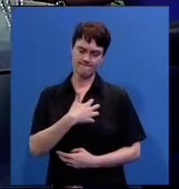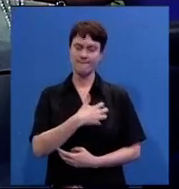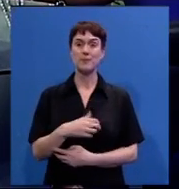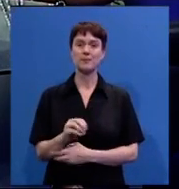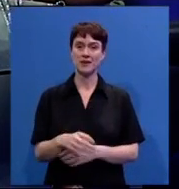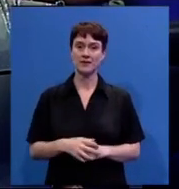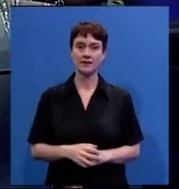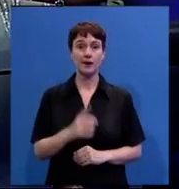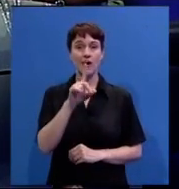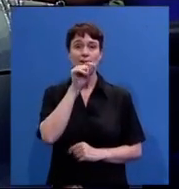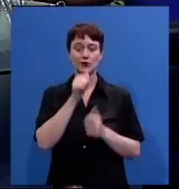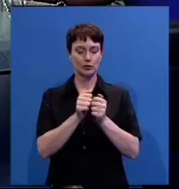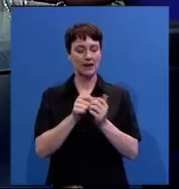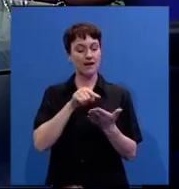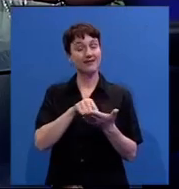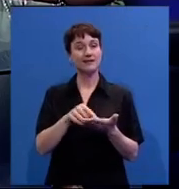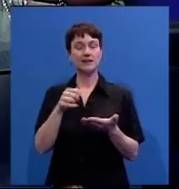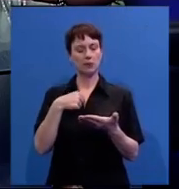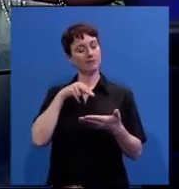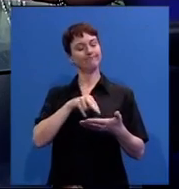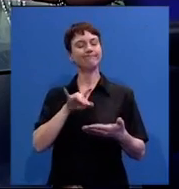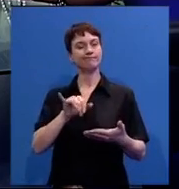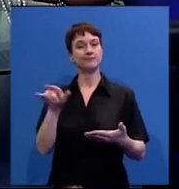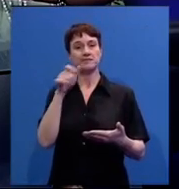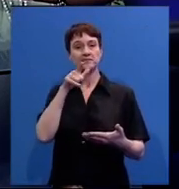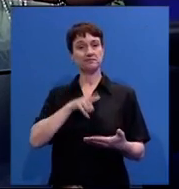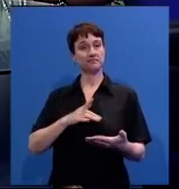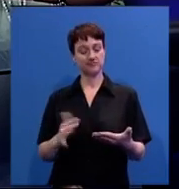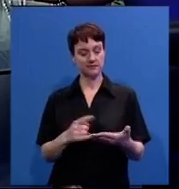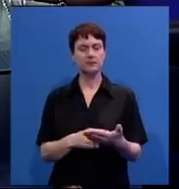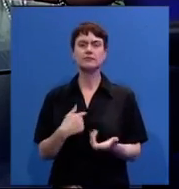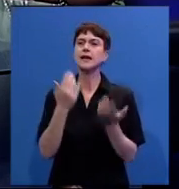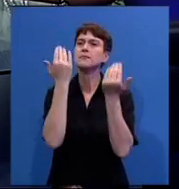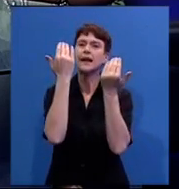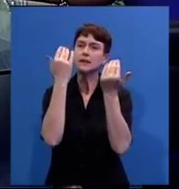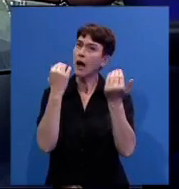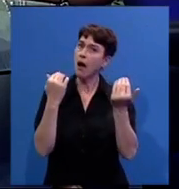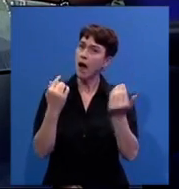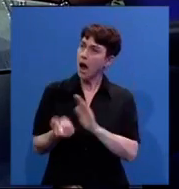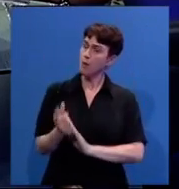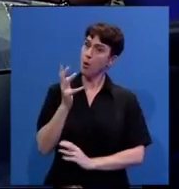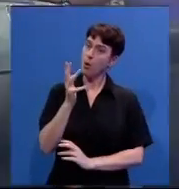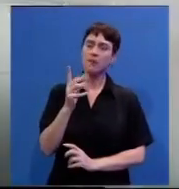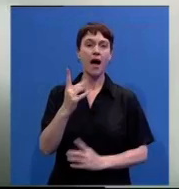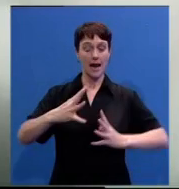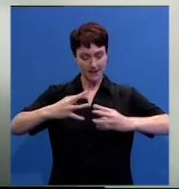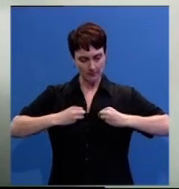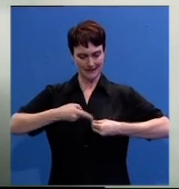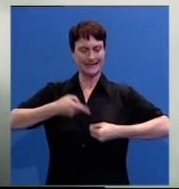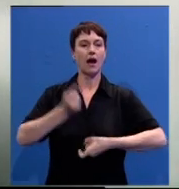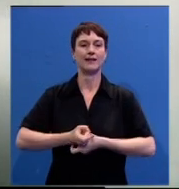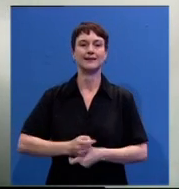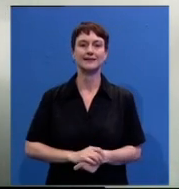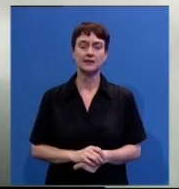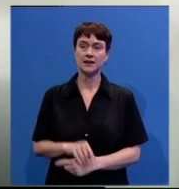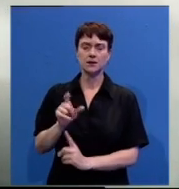one of the Twitter messages I saw said that it is, we expected it, but it is difficult to accept. Now, Utata Madiba was